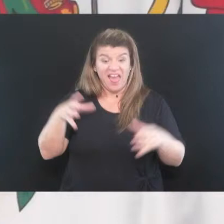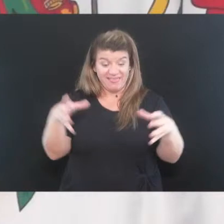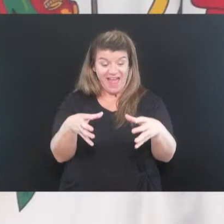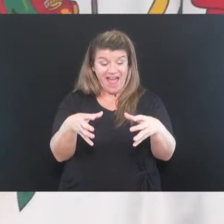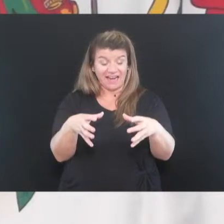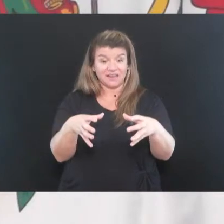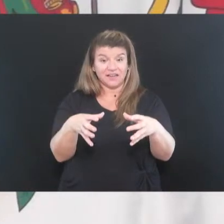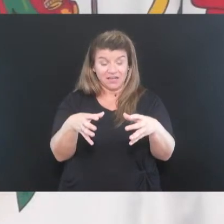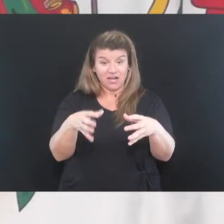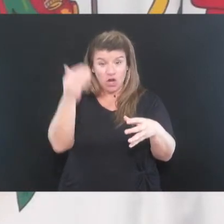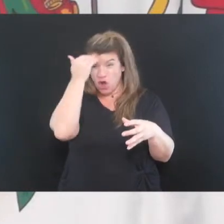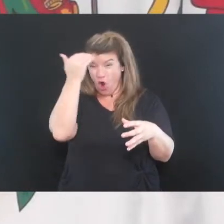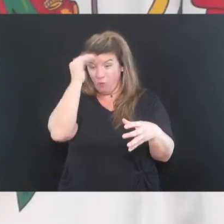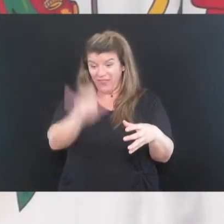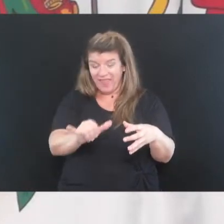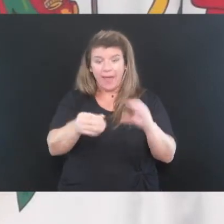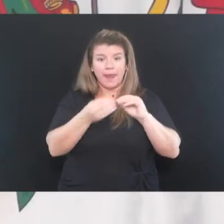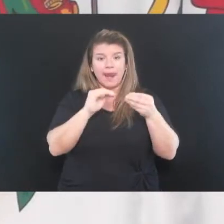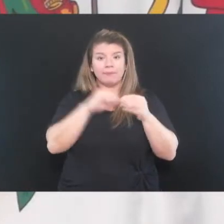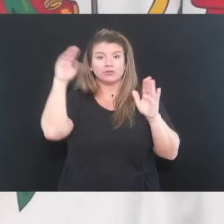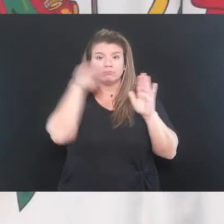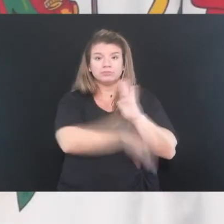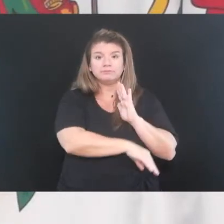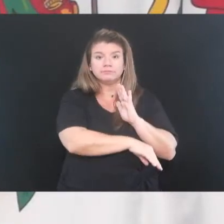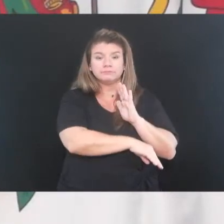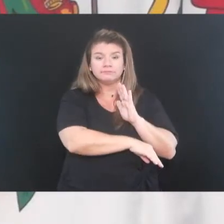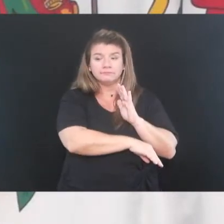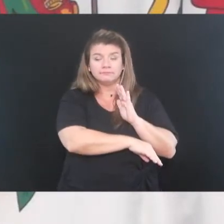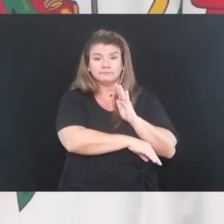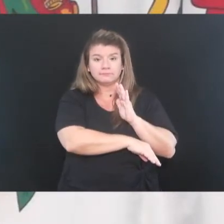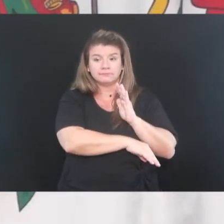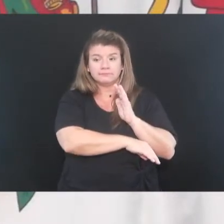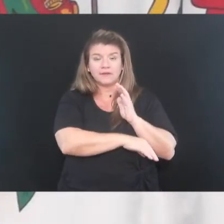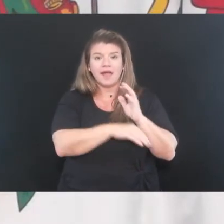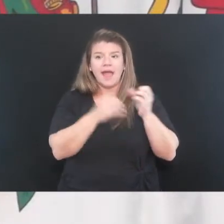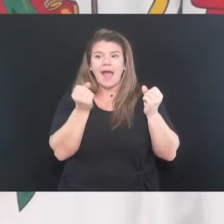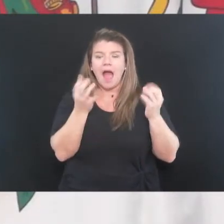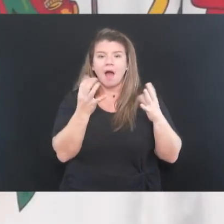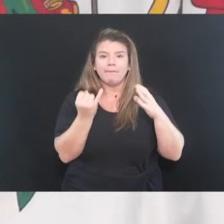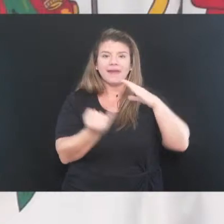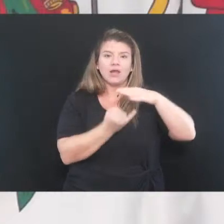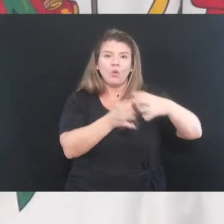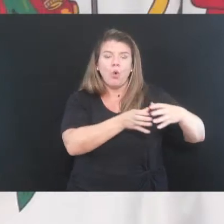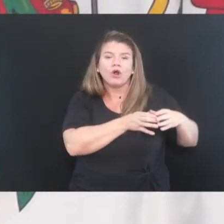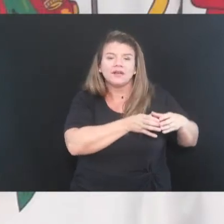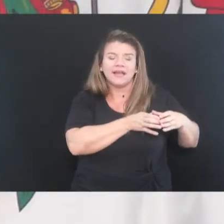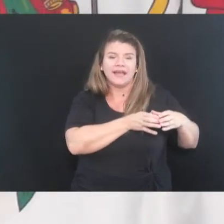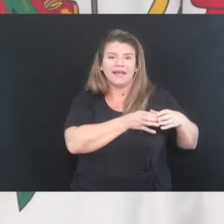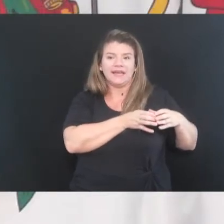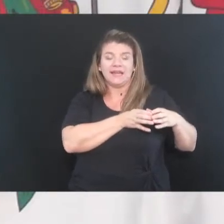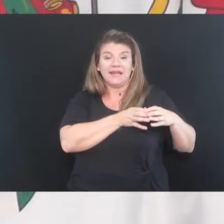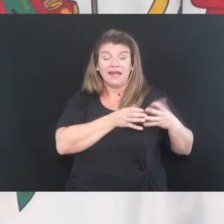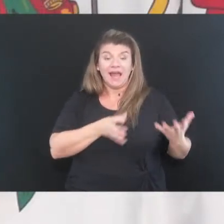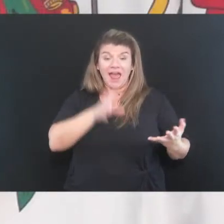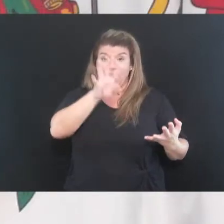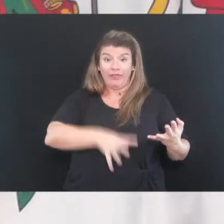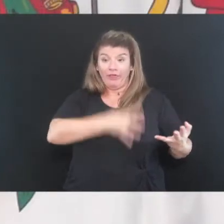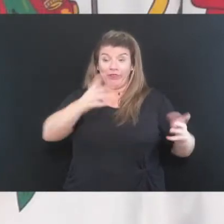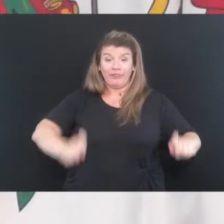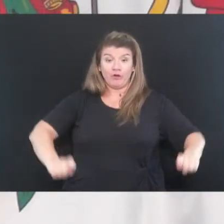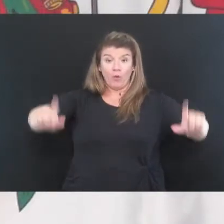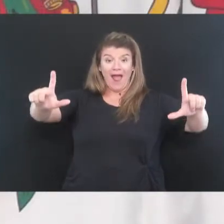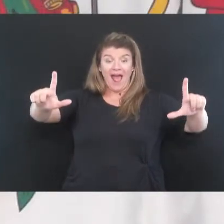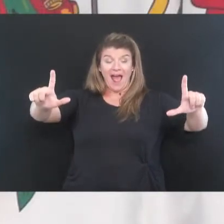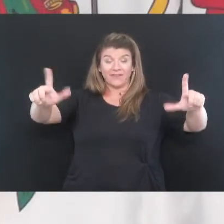their numbers just straight down as far as the number quarantined and on and on. The graphs are, I mean,